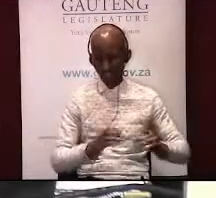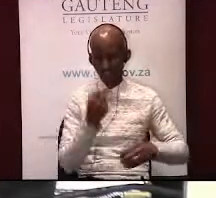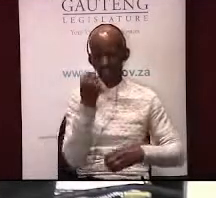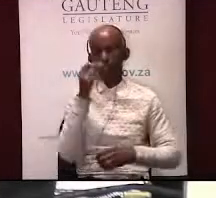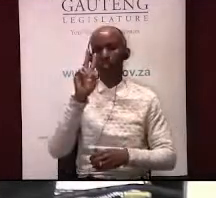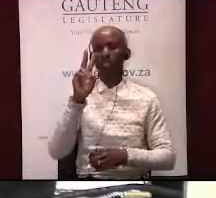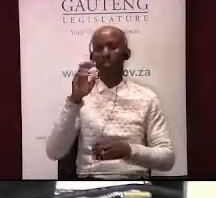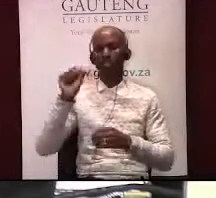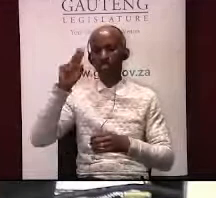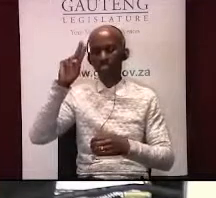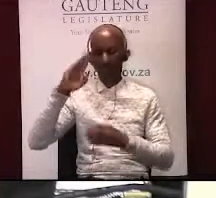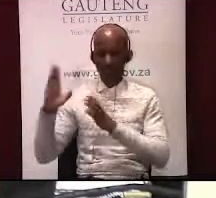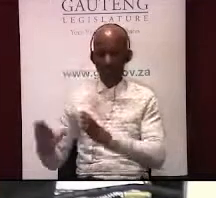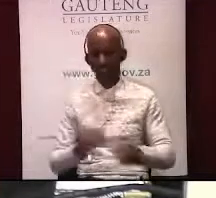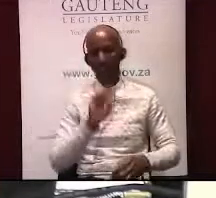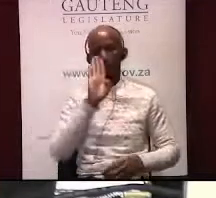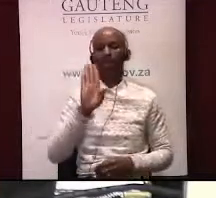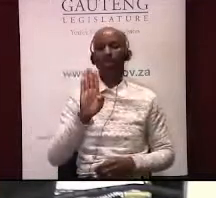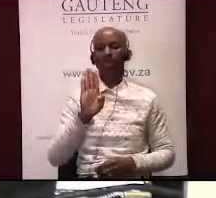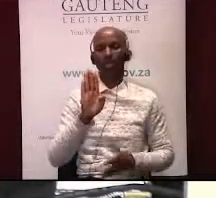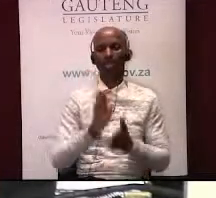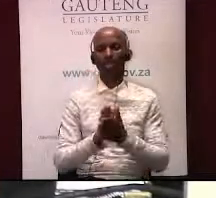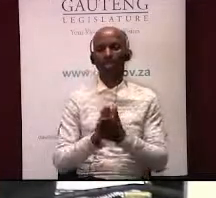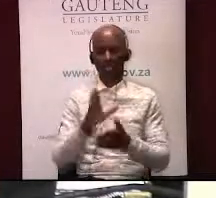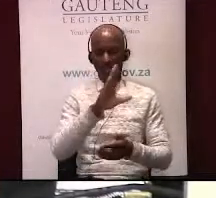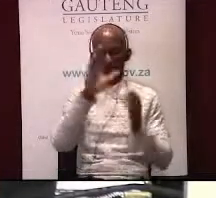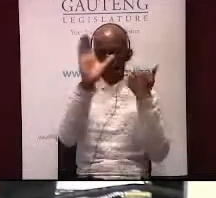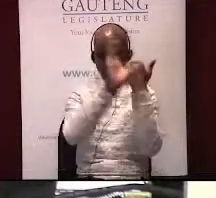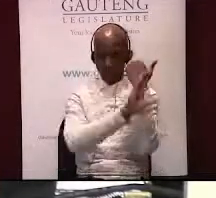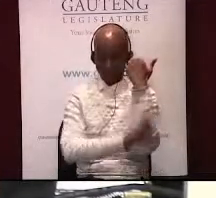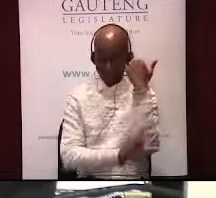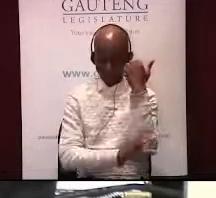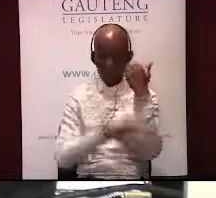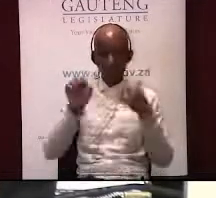Section 2, subsection B of the Constitution of the